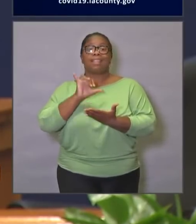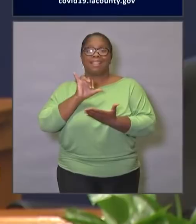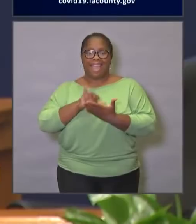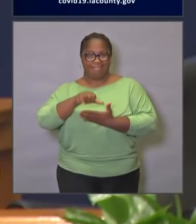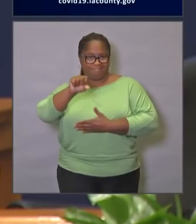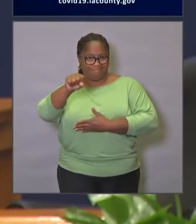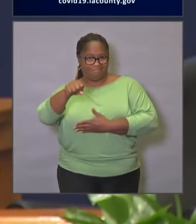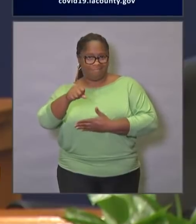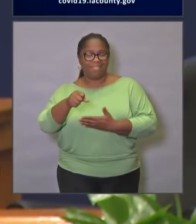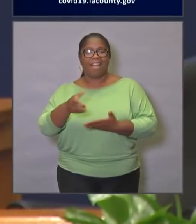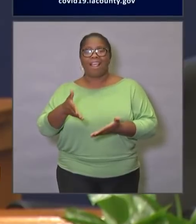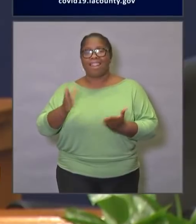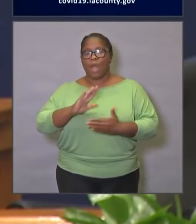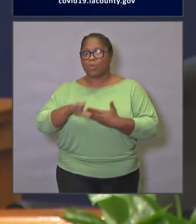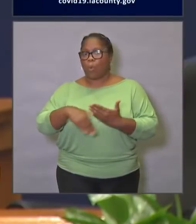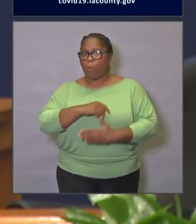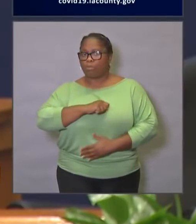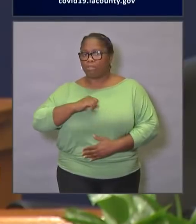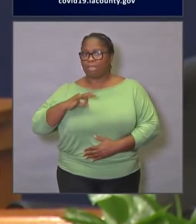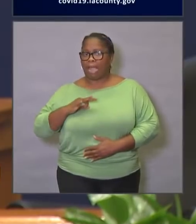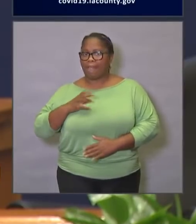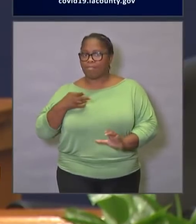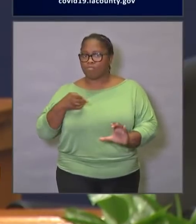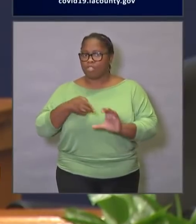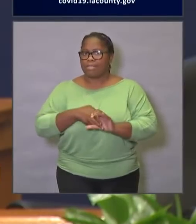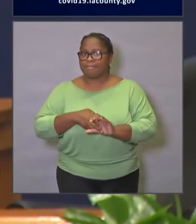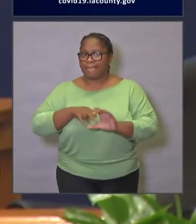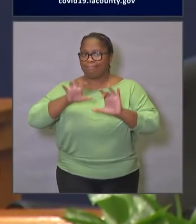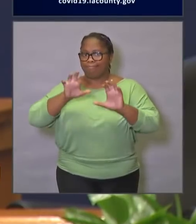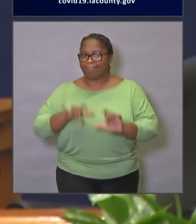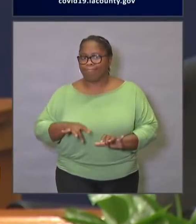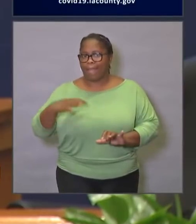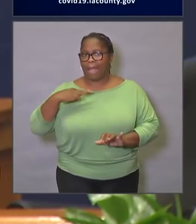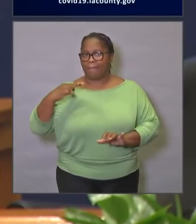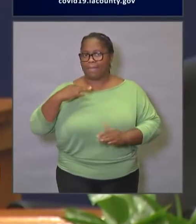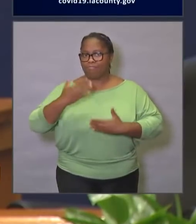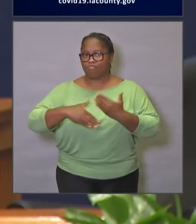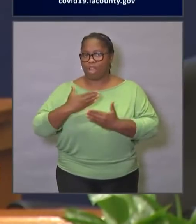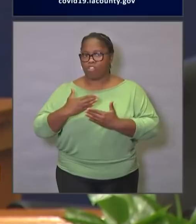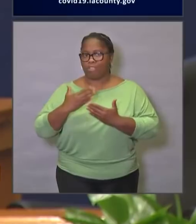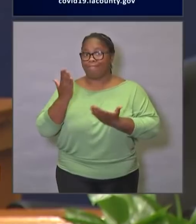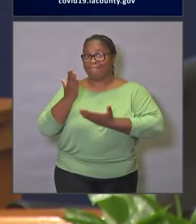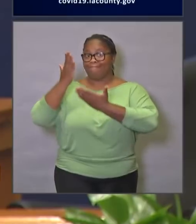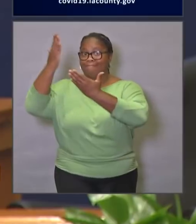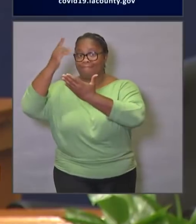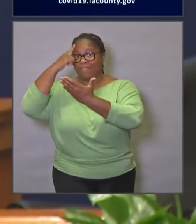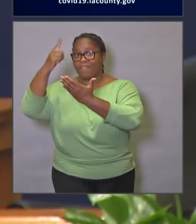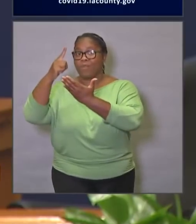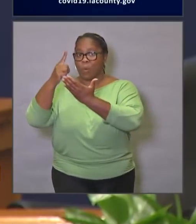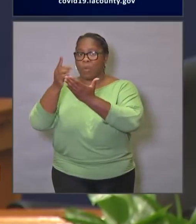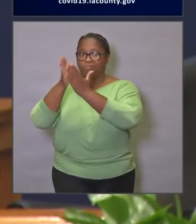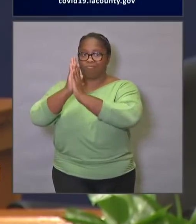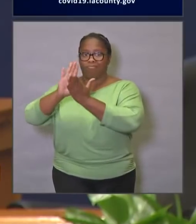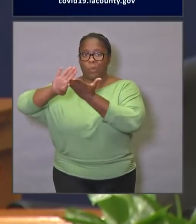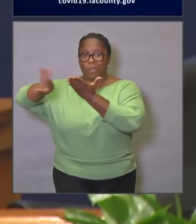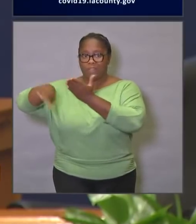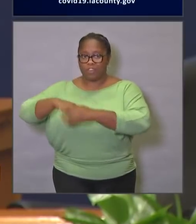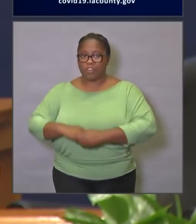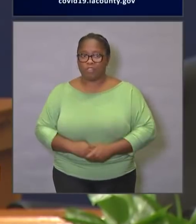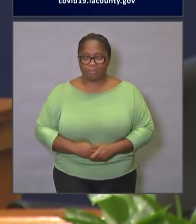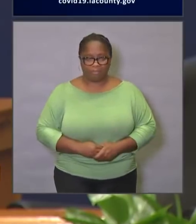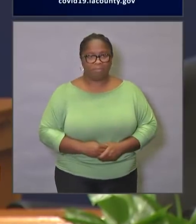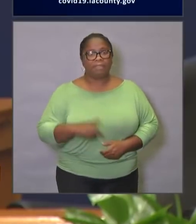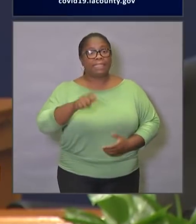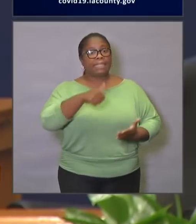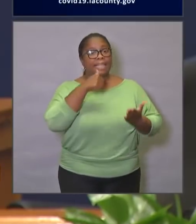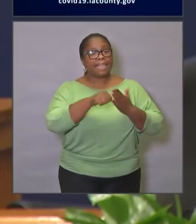to participate in the application process for submitting for a waiver to reopen. We also will need letters